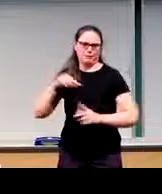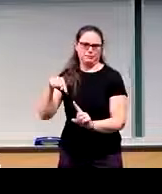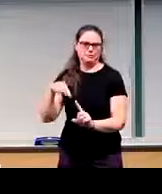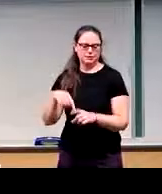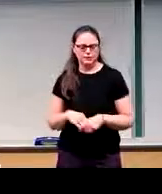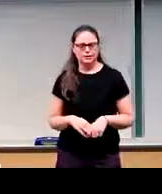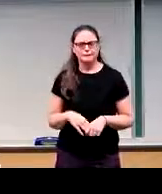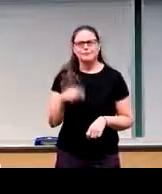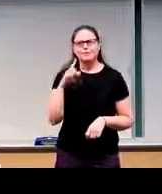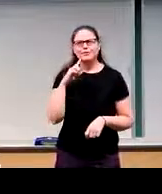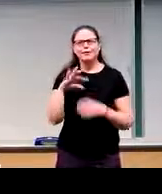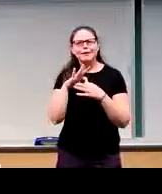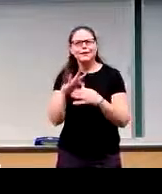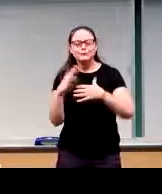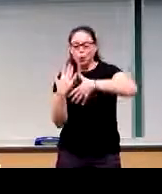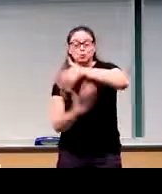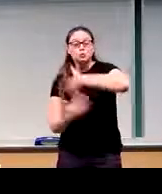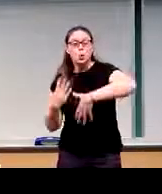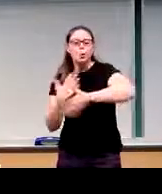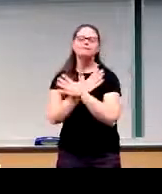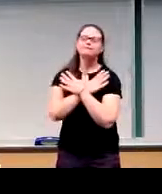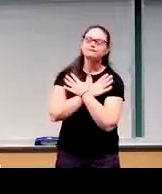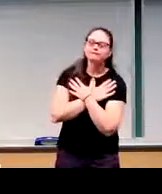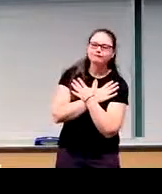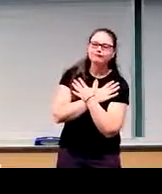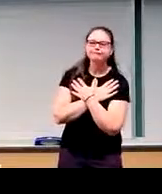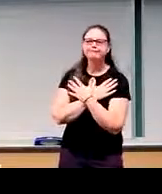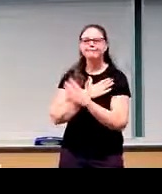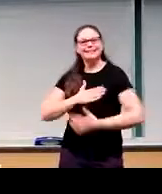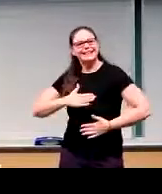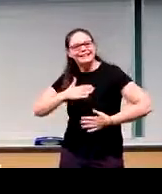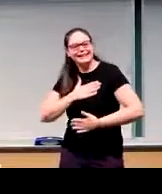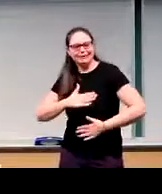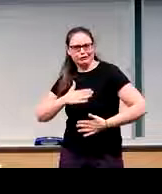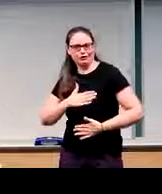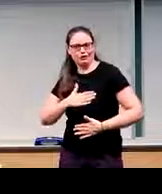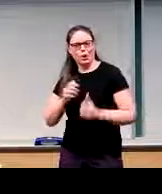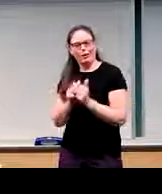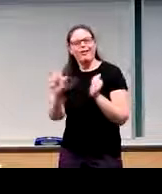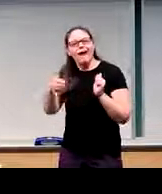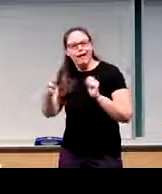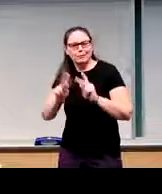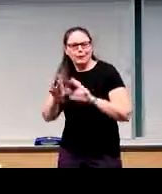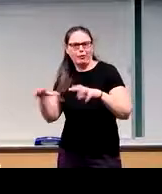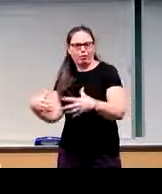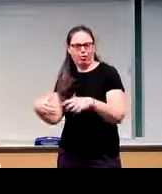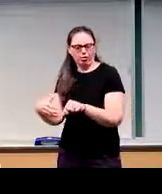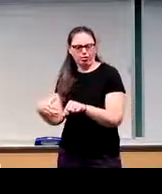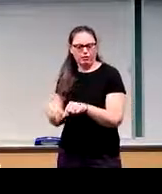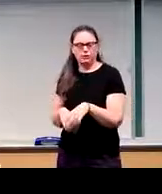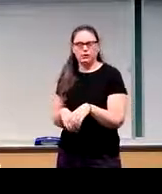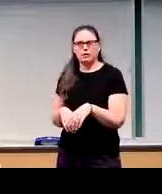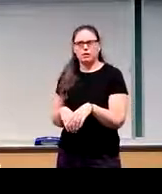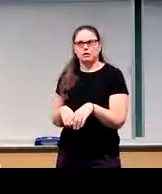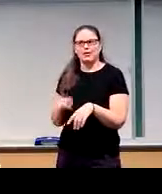to socializing, relaxing, and leisure with other people. That is how